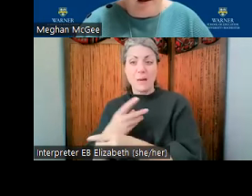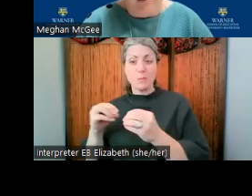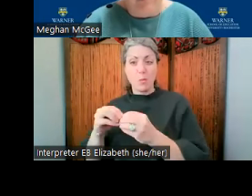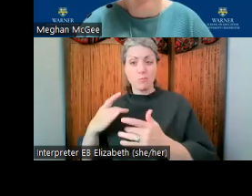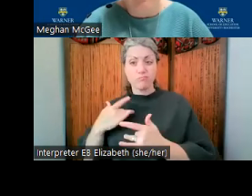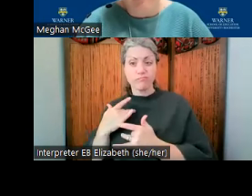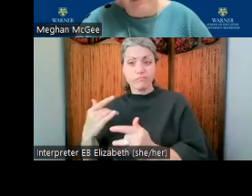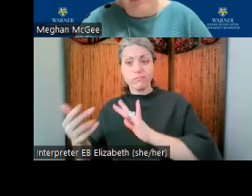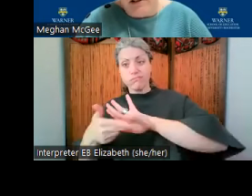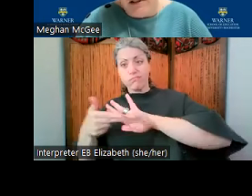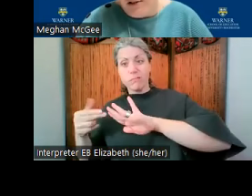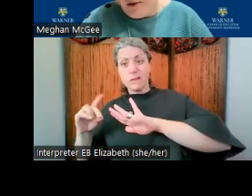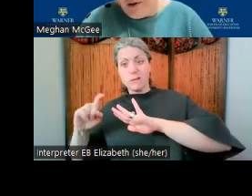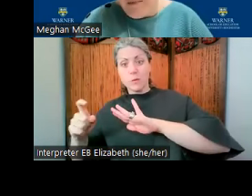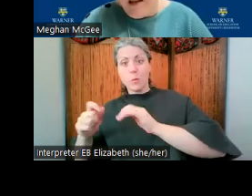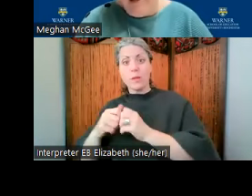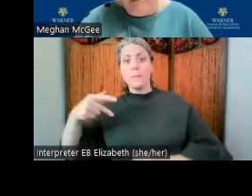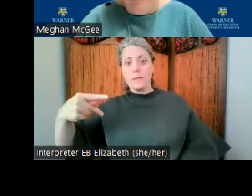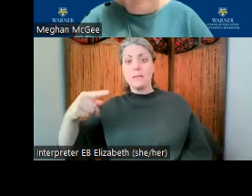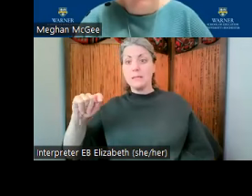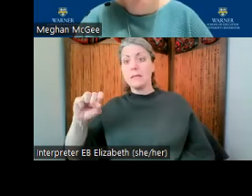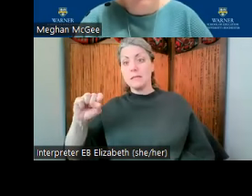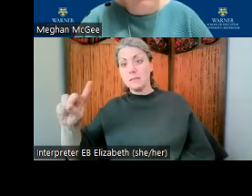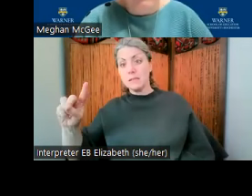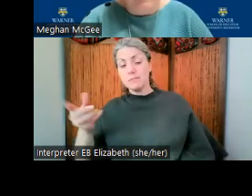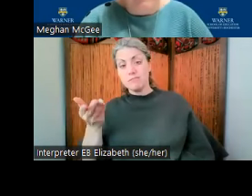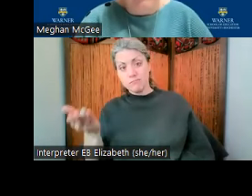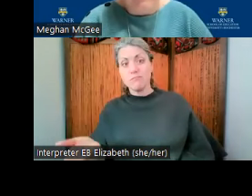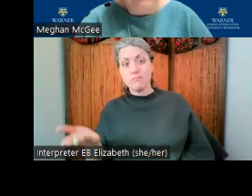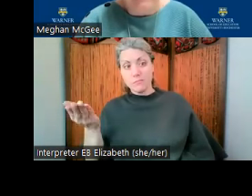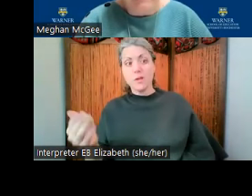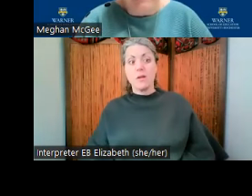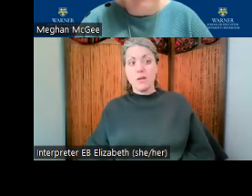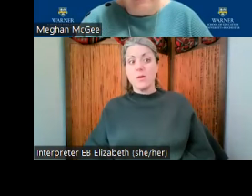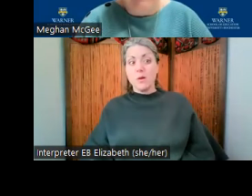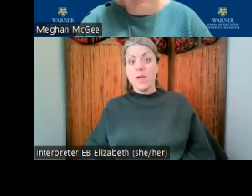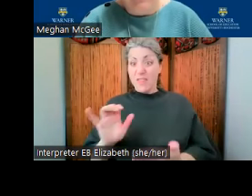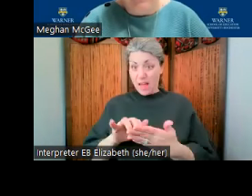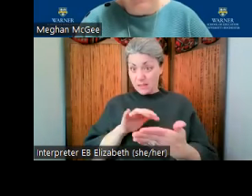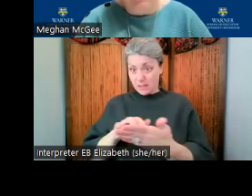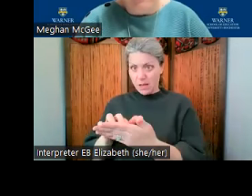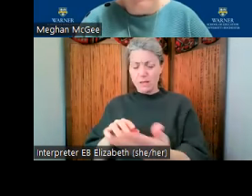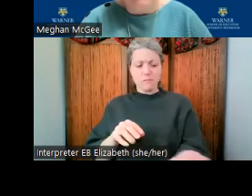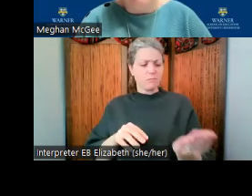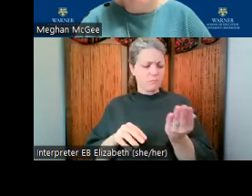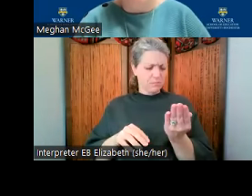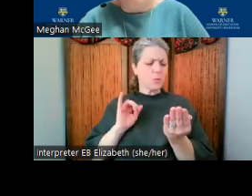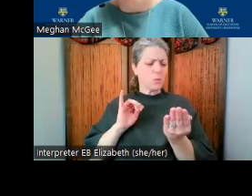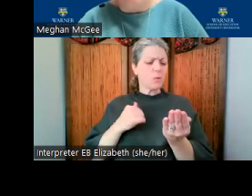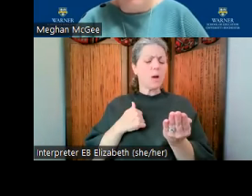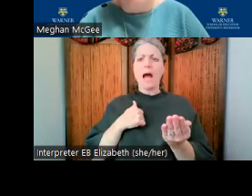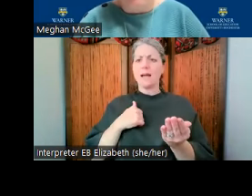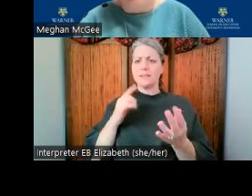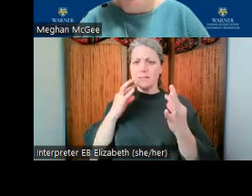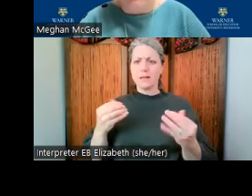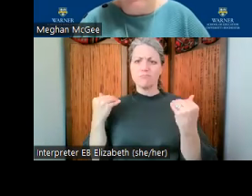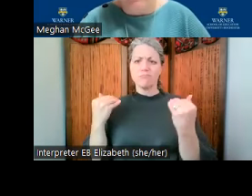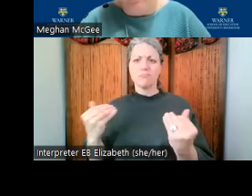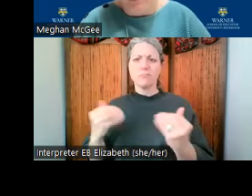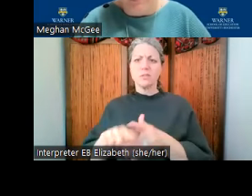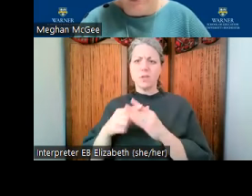with post-traumatic stress disorder. And it was that study that led me to begin my